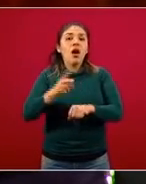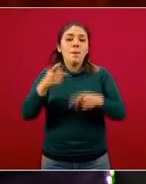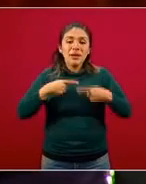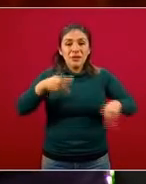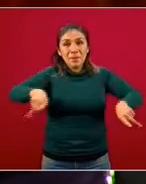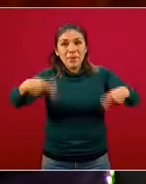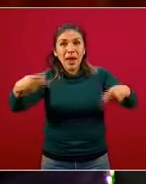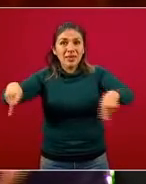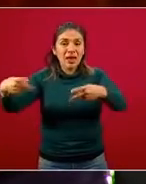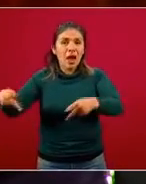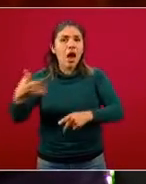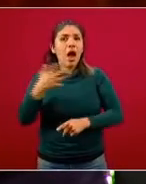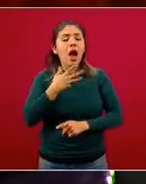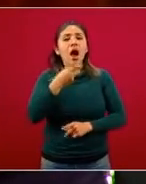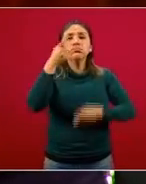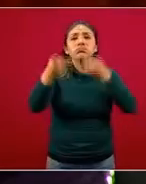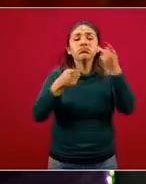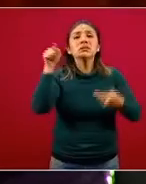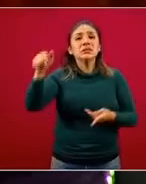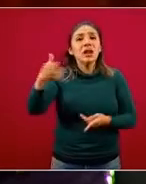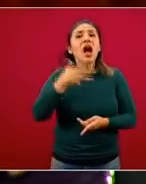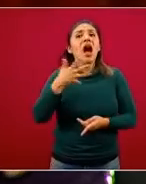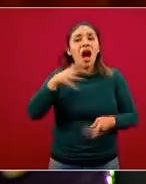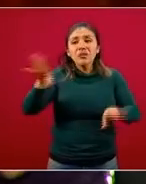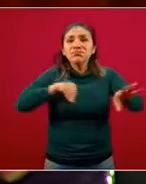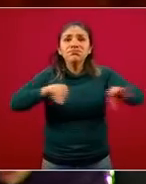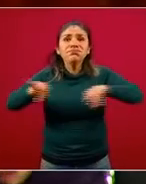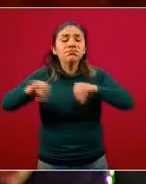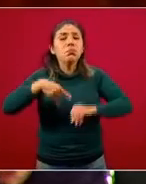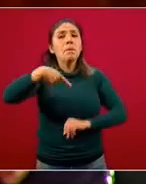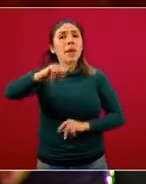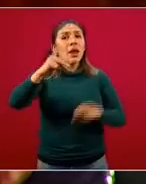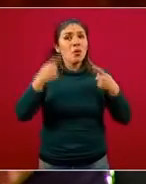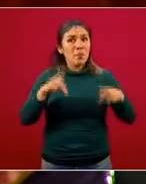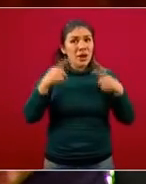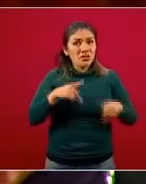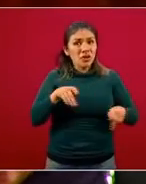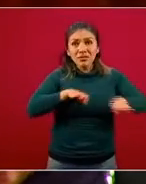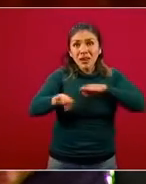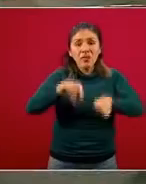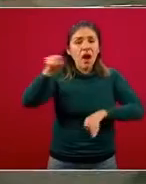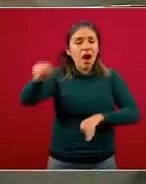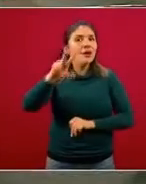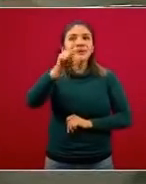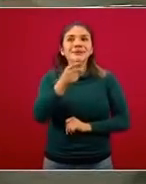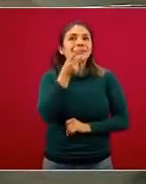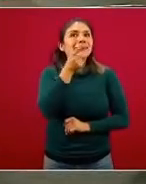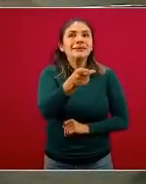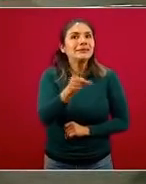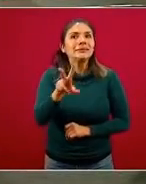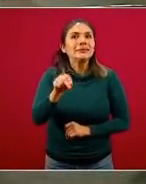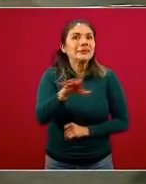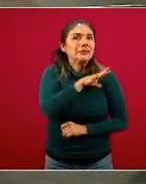at the supermarket supply center, and we wrote about how there was an